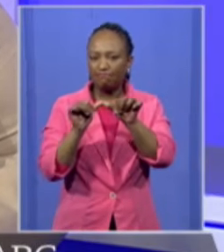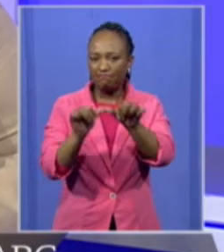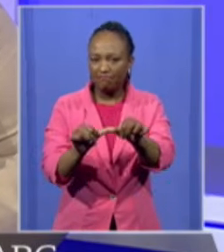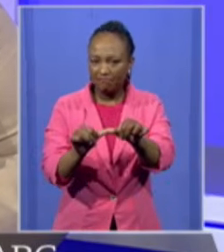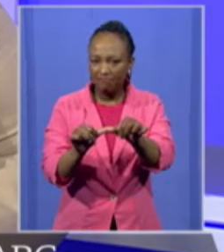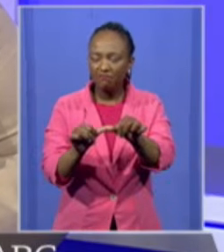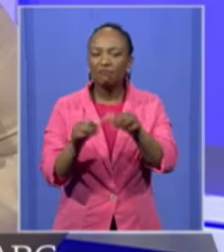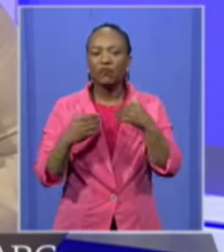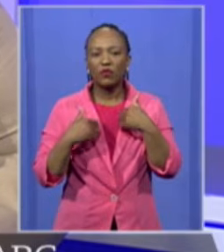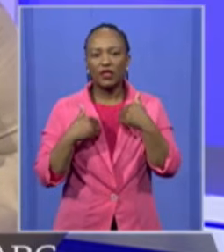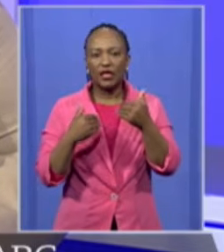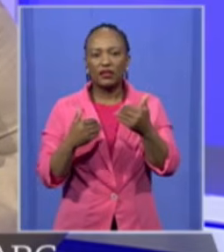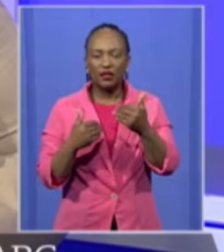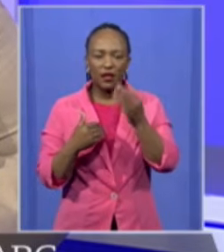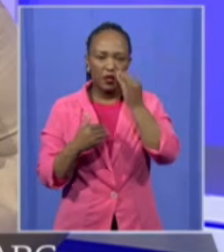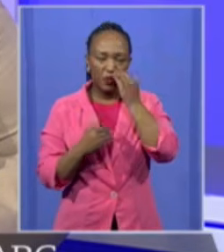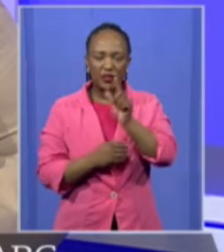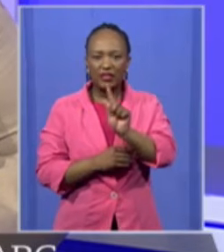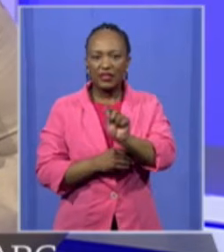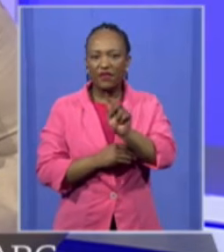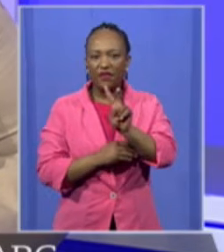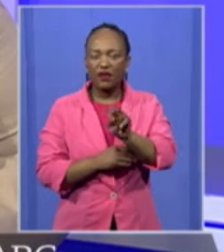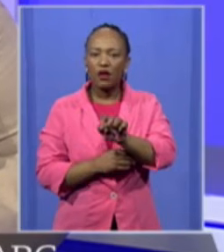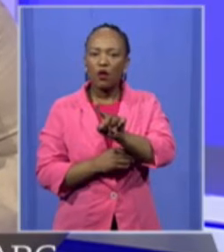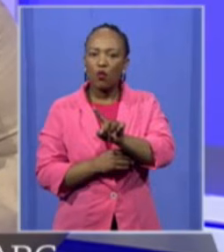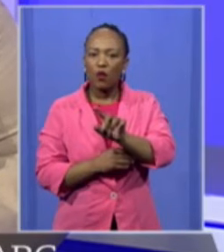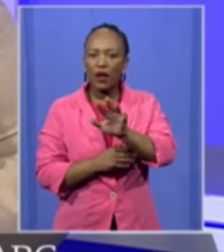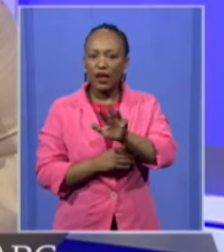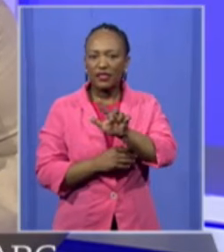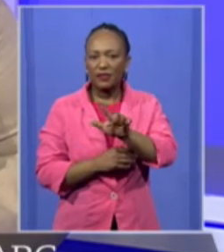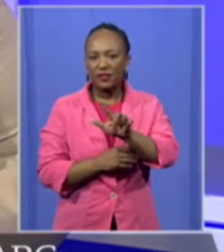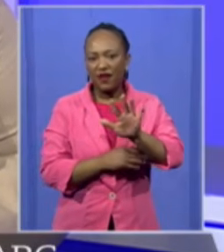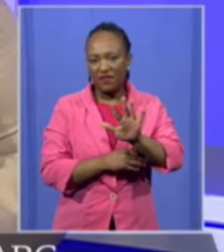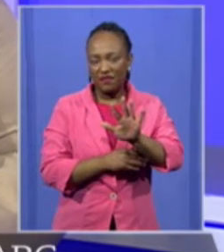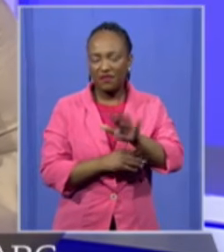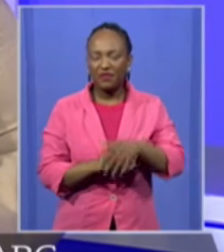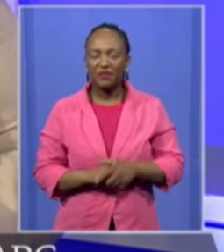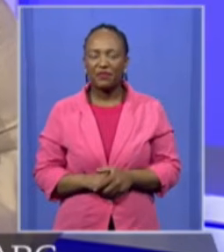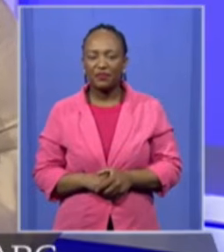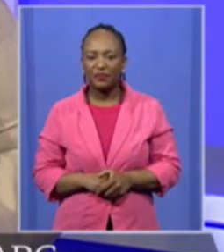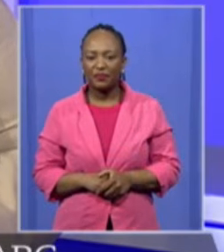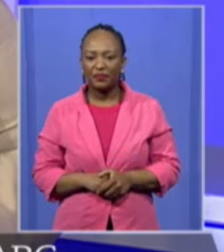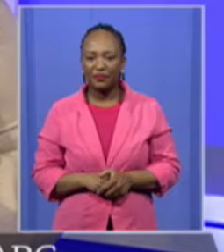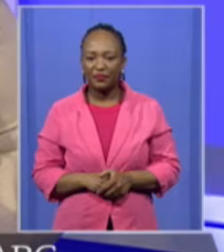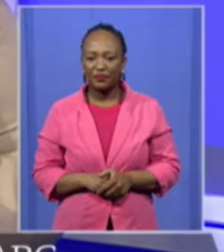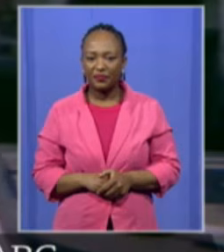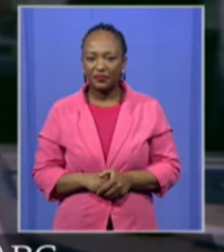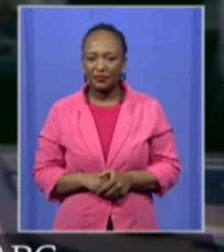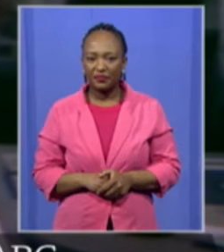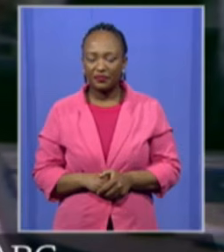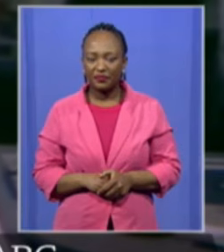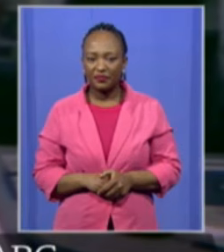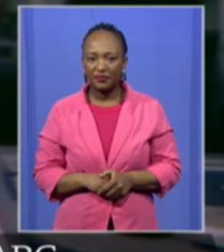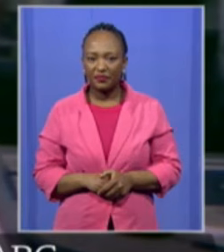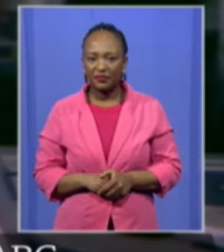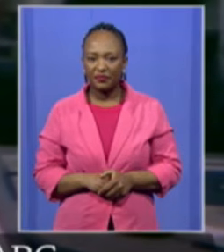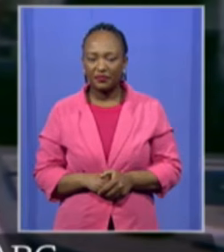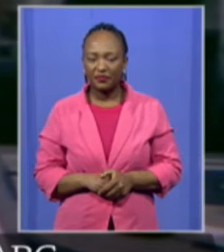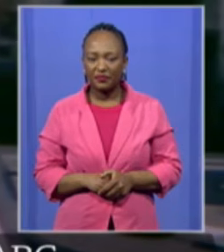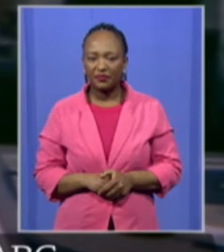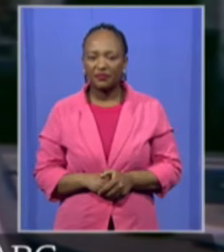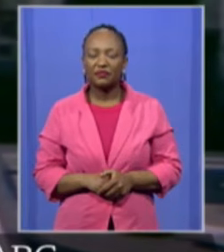ha qalwa ka kgaso ya television selemong sa 1975. South Africa. Kgaso ya